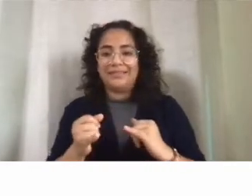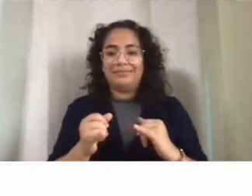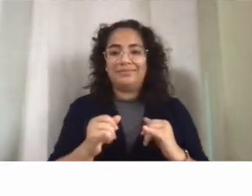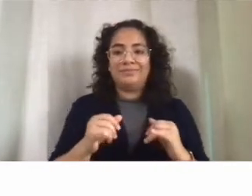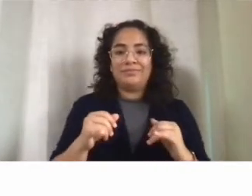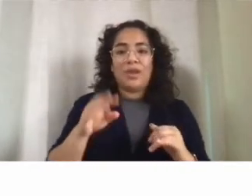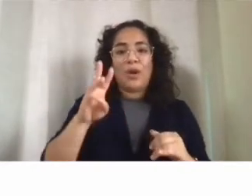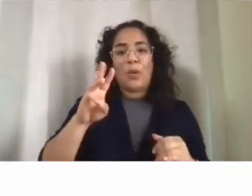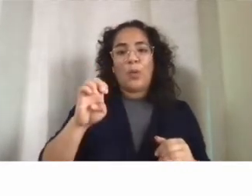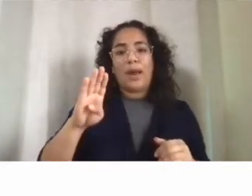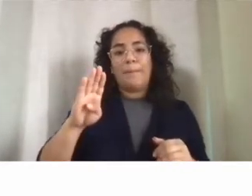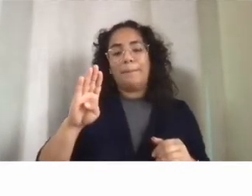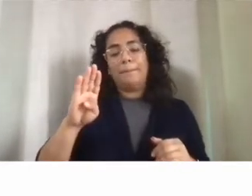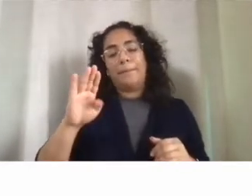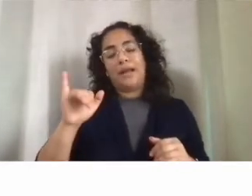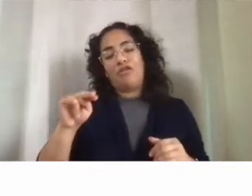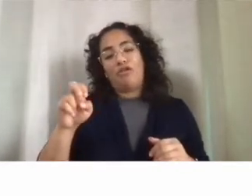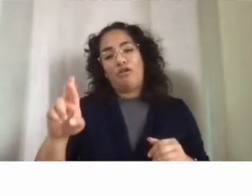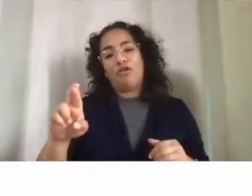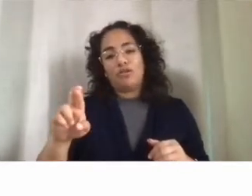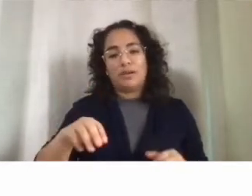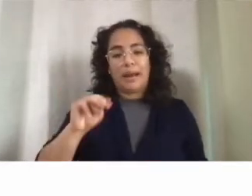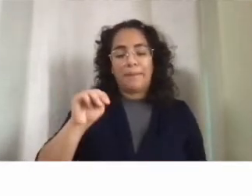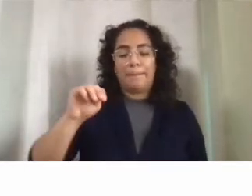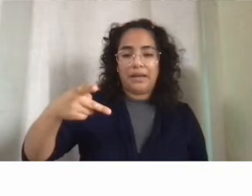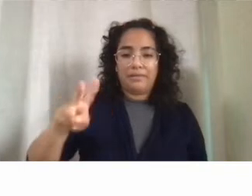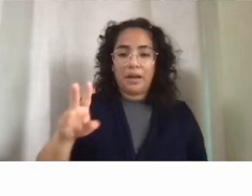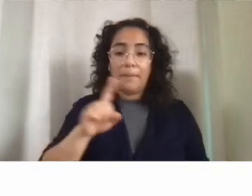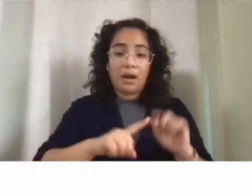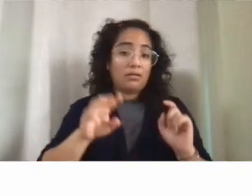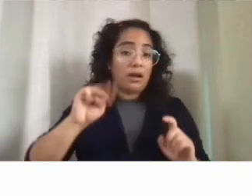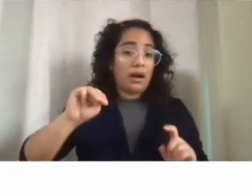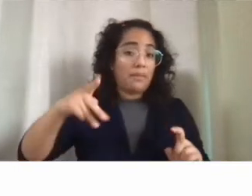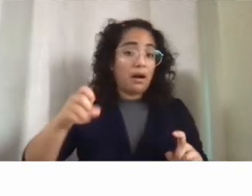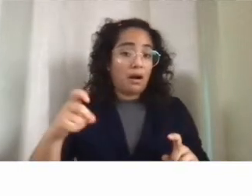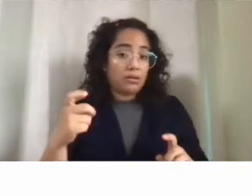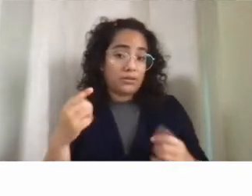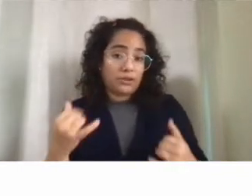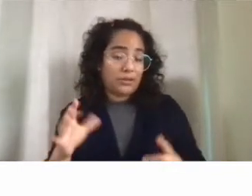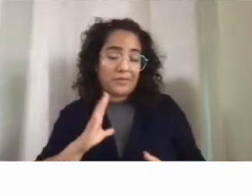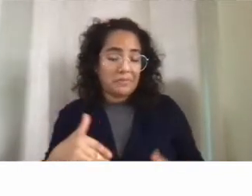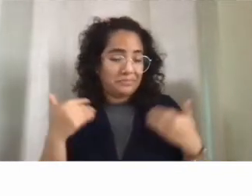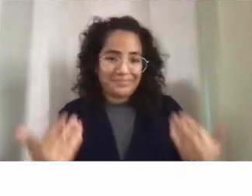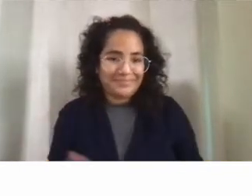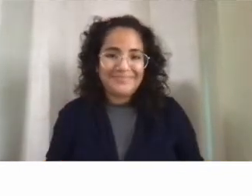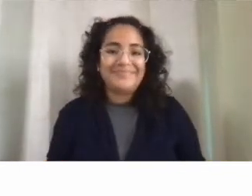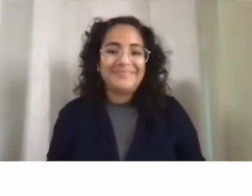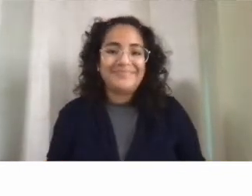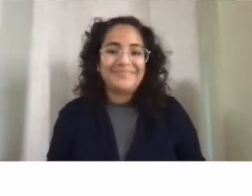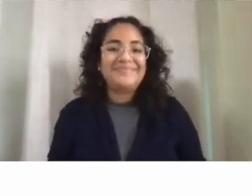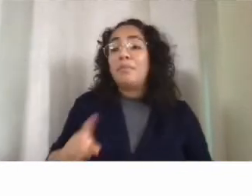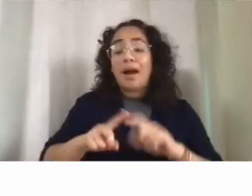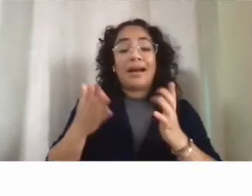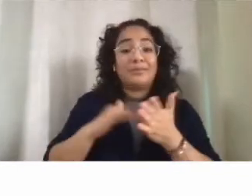they were referring to it. But if Mpox is the thing of the day, well, ask your